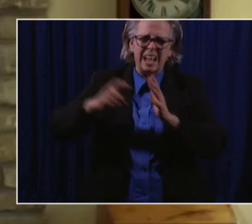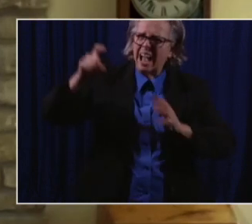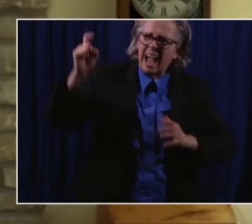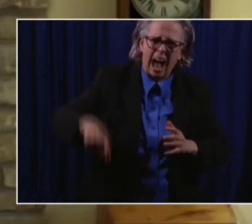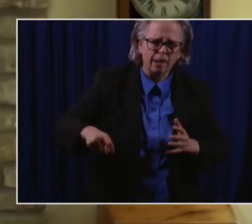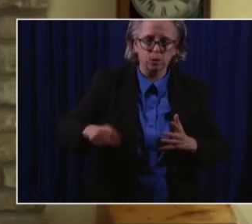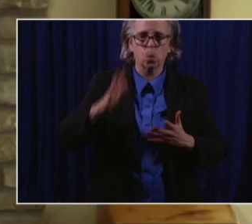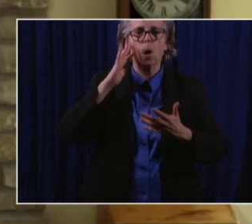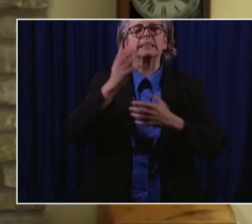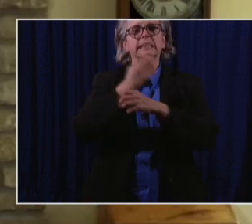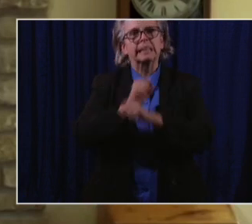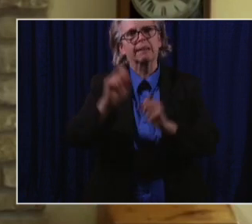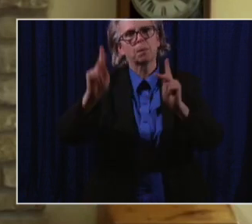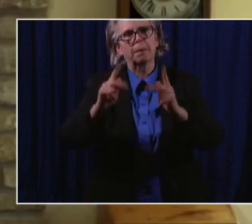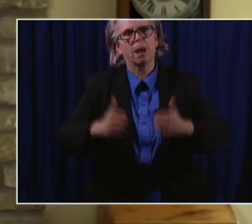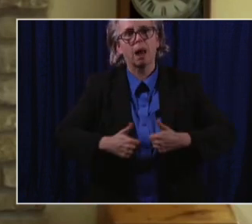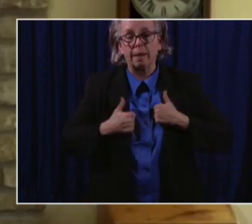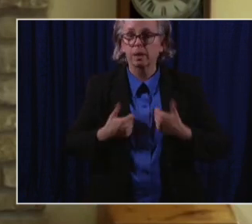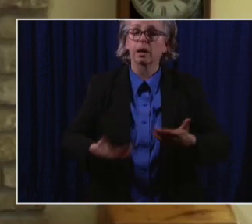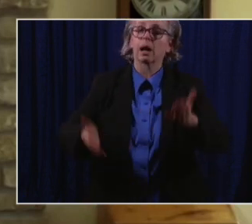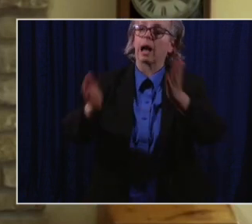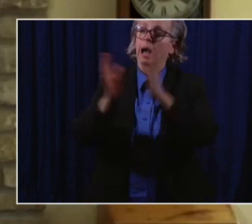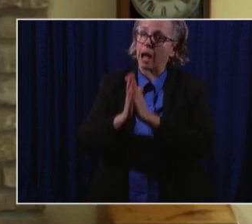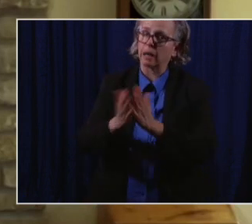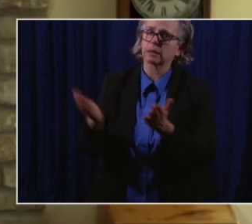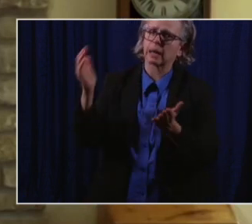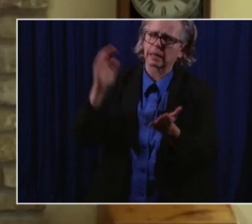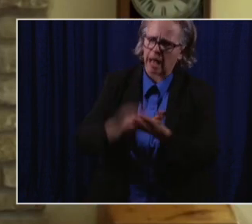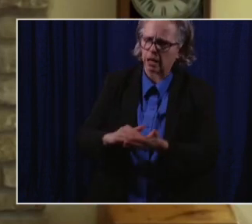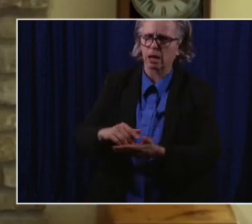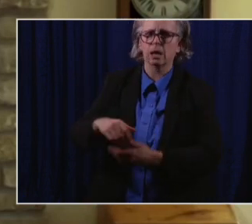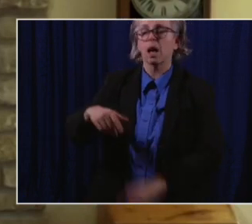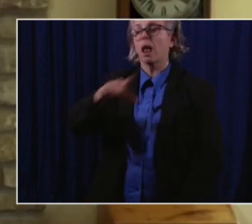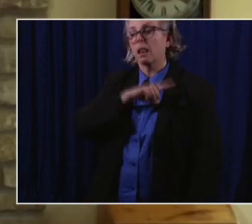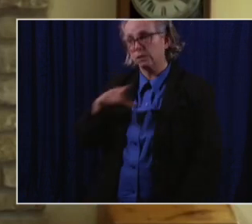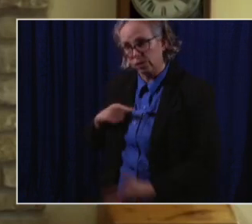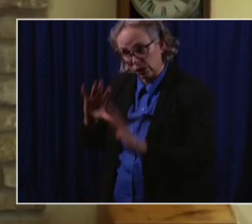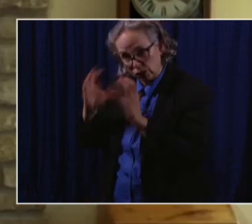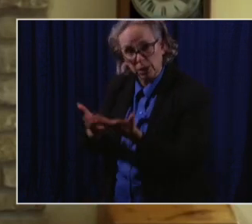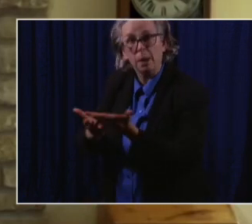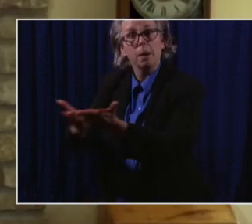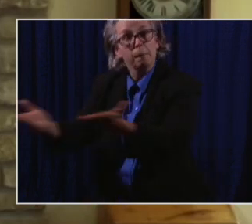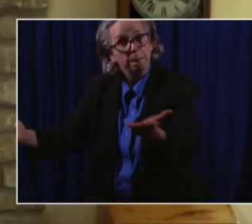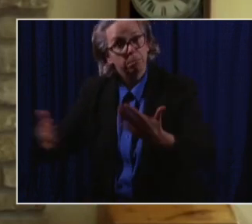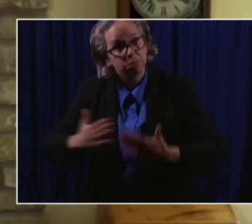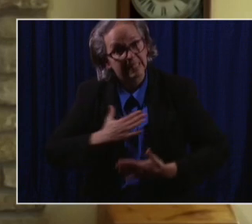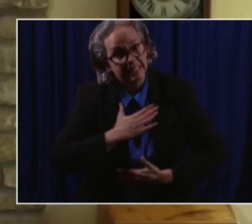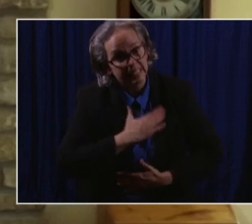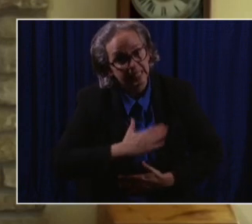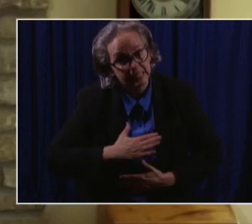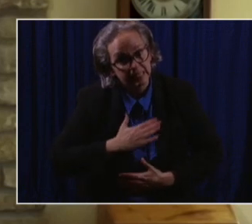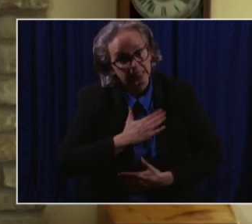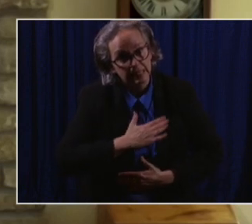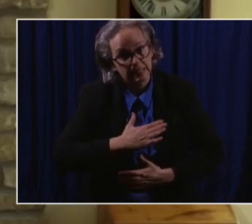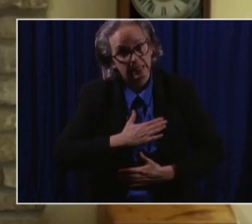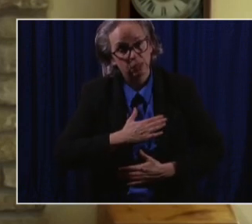again ask the General Assembly to work with us. Take this measure, which we know, absolutely